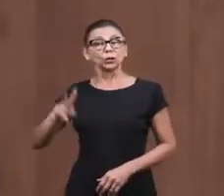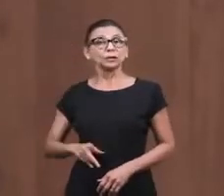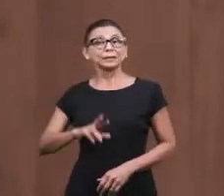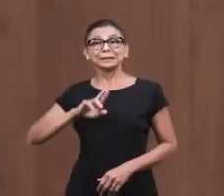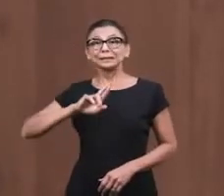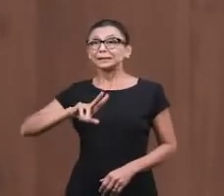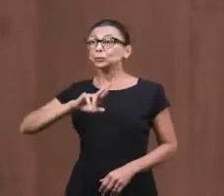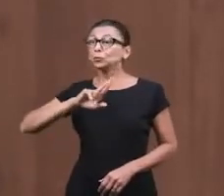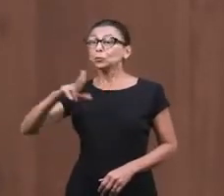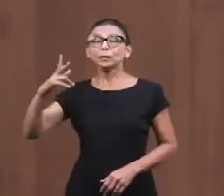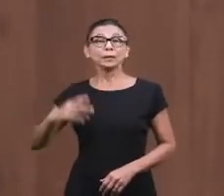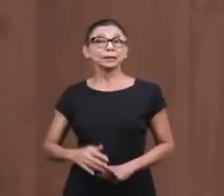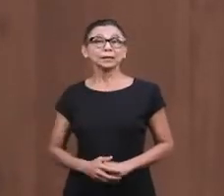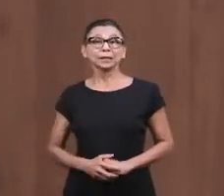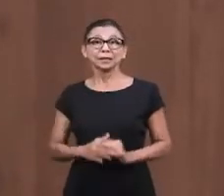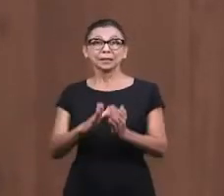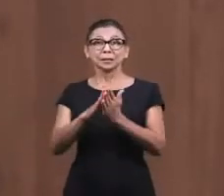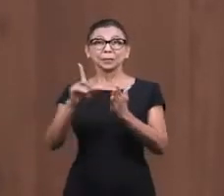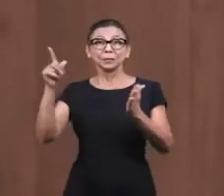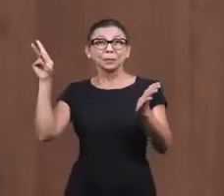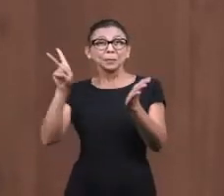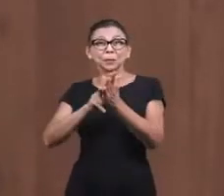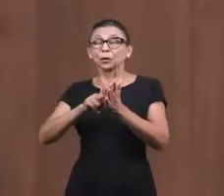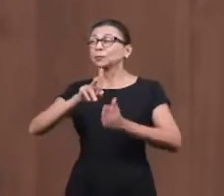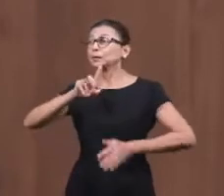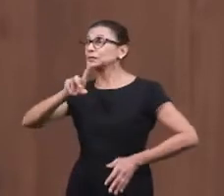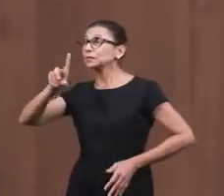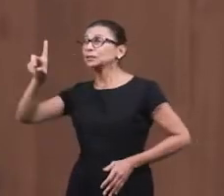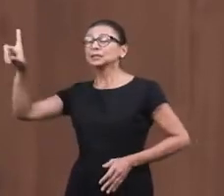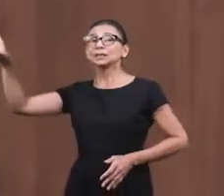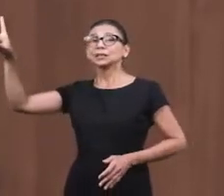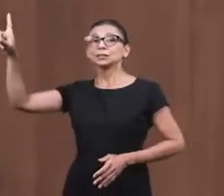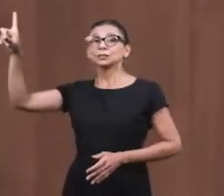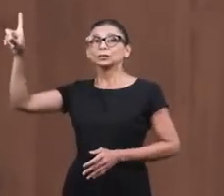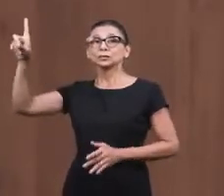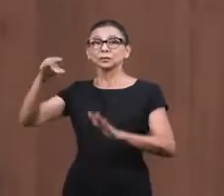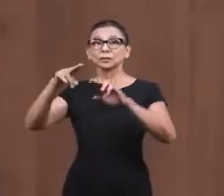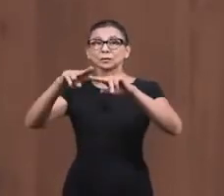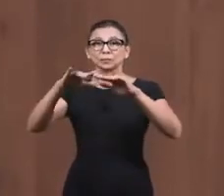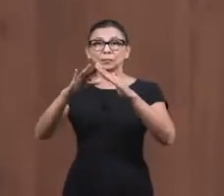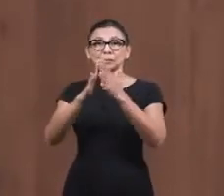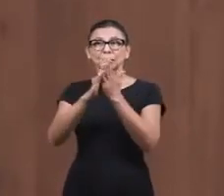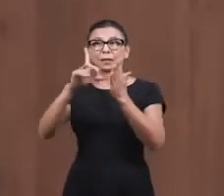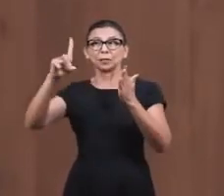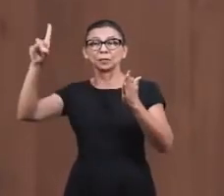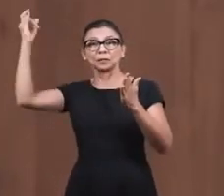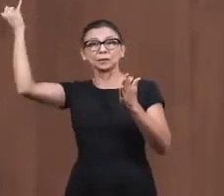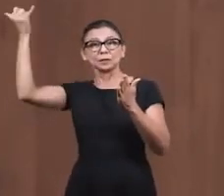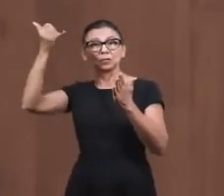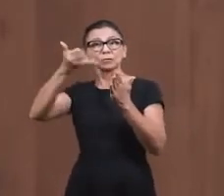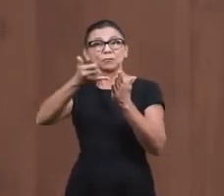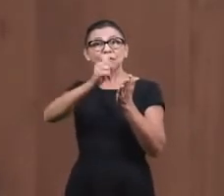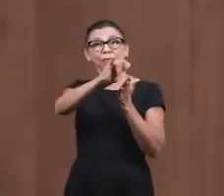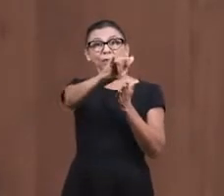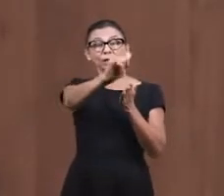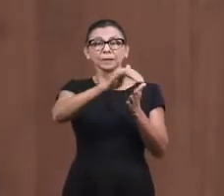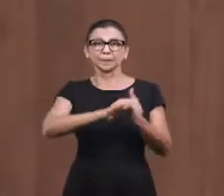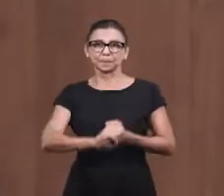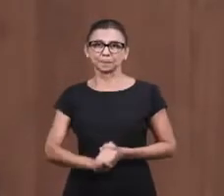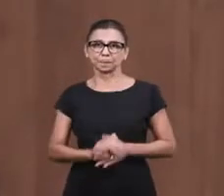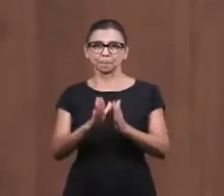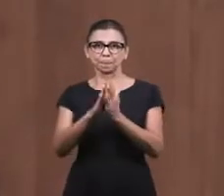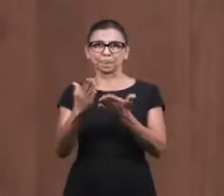history. Bible is the Word of God. God speaks to us through the Word. The Bible is divided in two